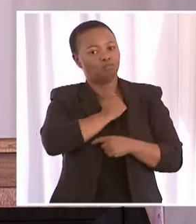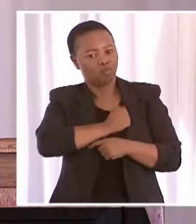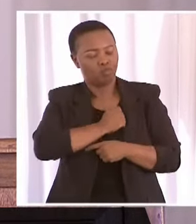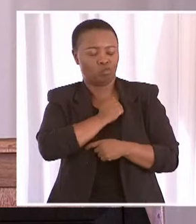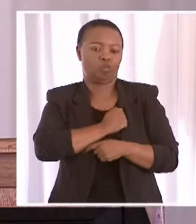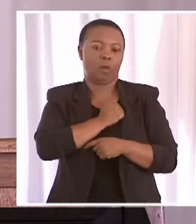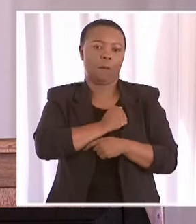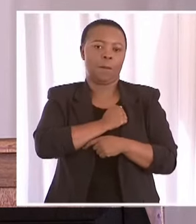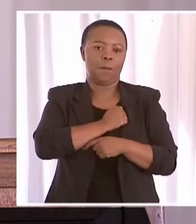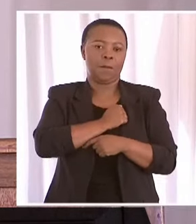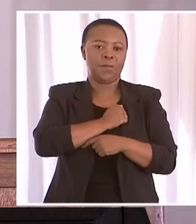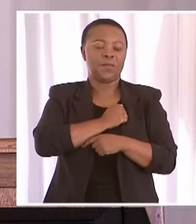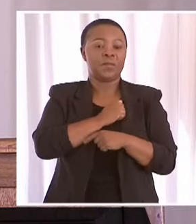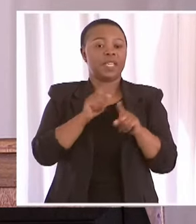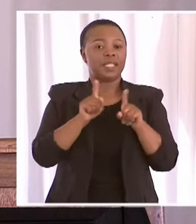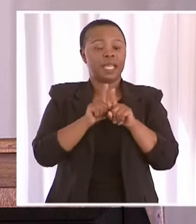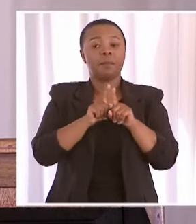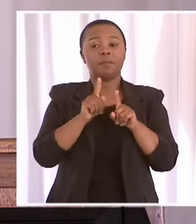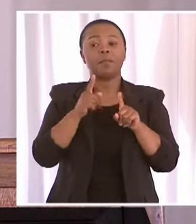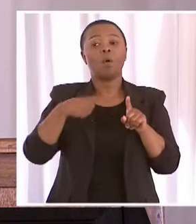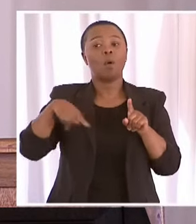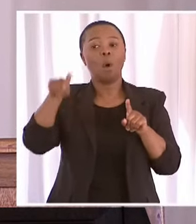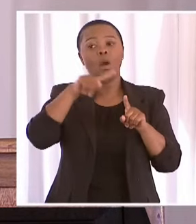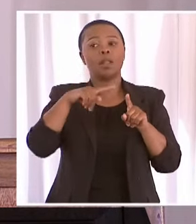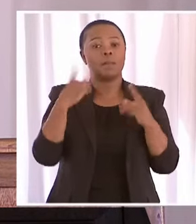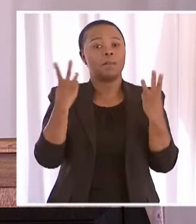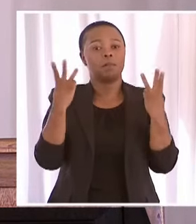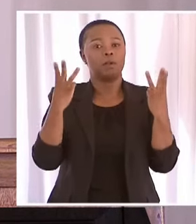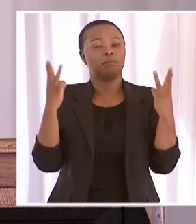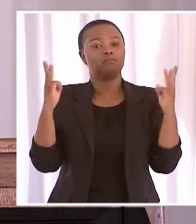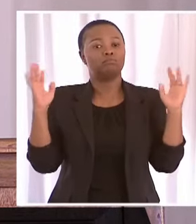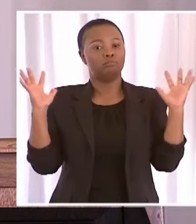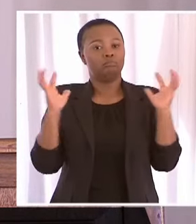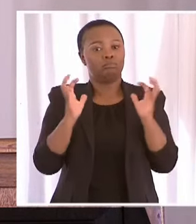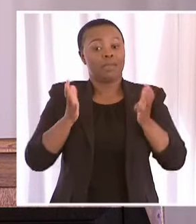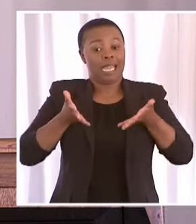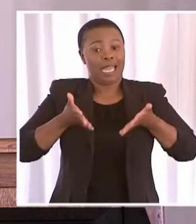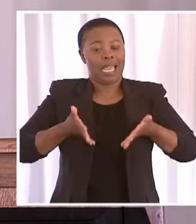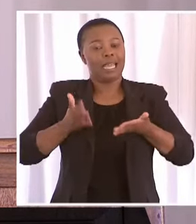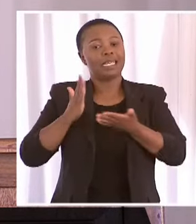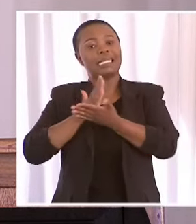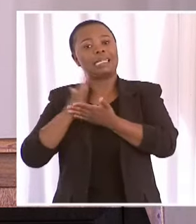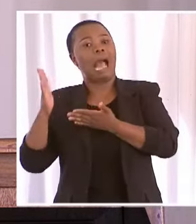Many of us who are here present and those who are absent